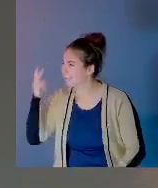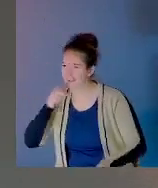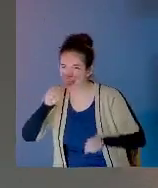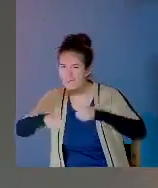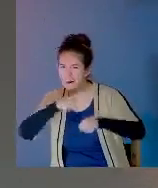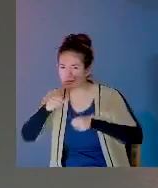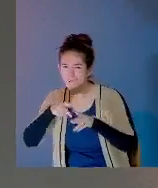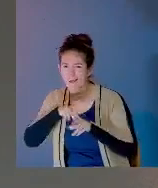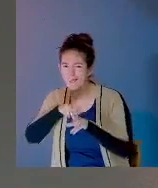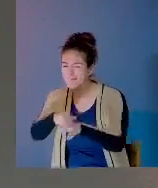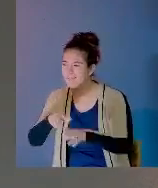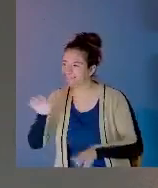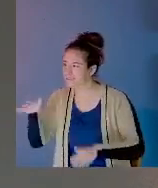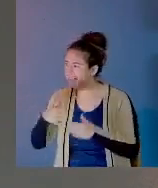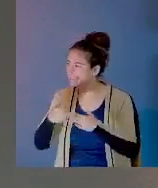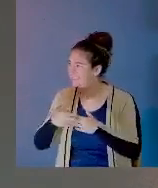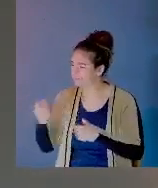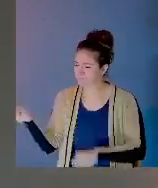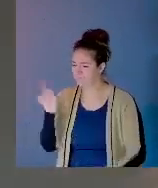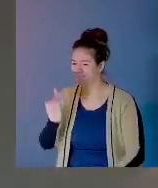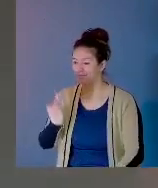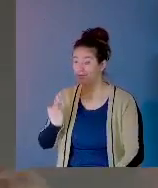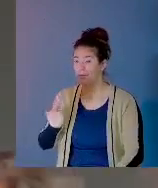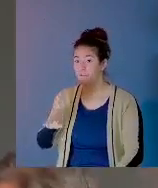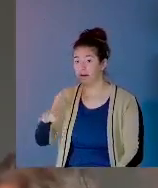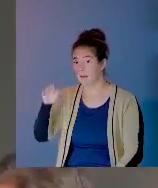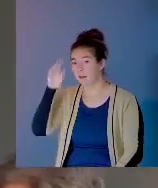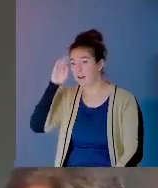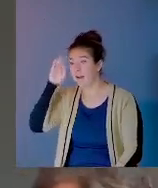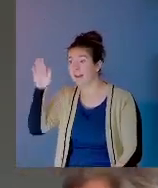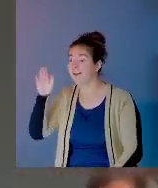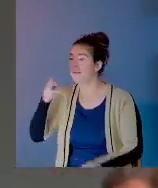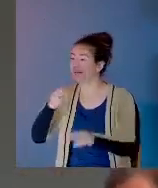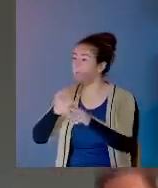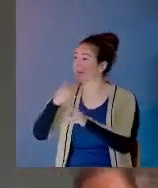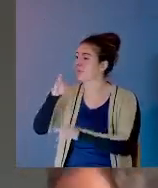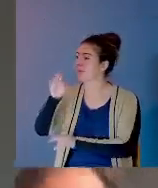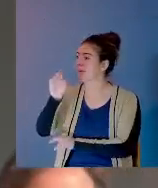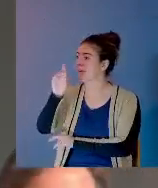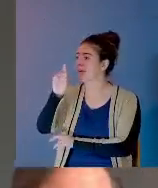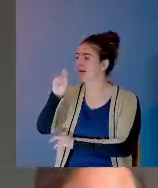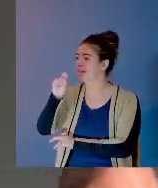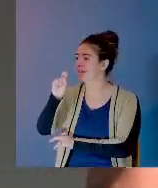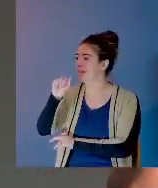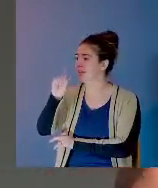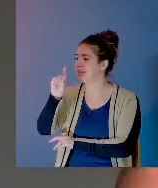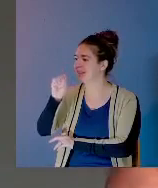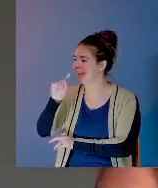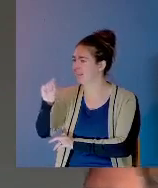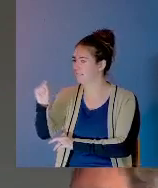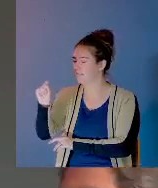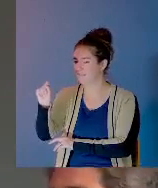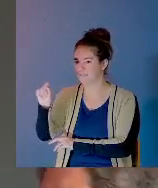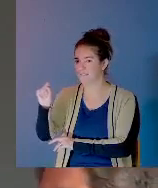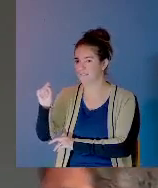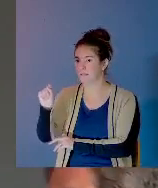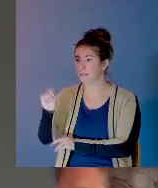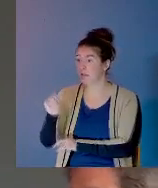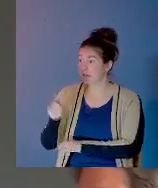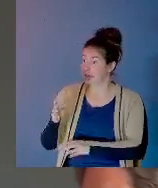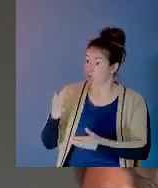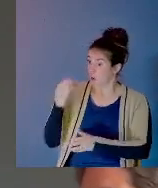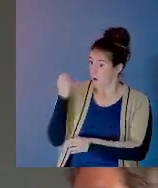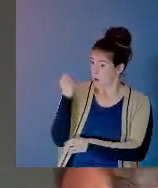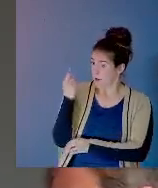here. Hi, everybody. My name is Bernadette Aragon. And me and Nick run the kids